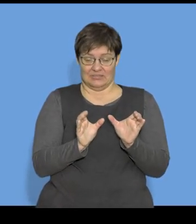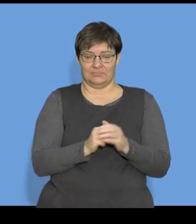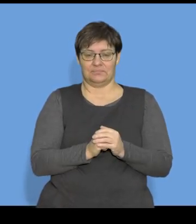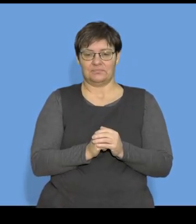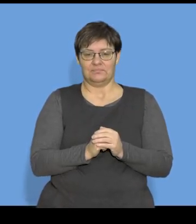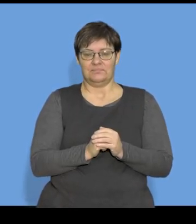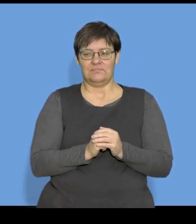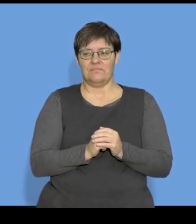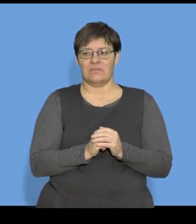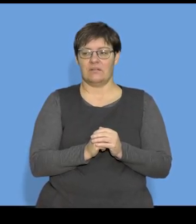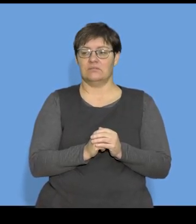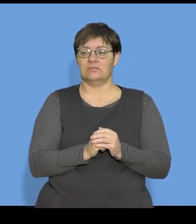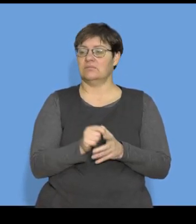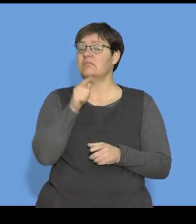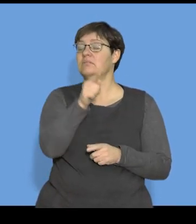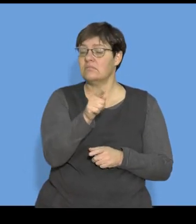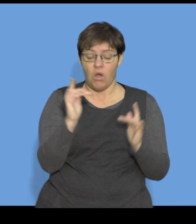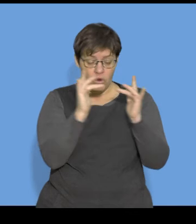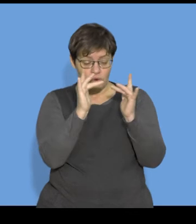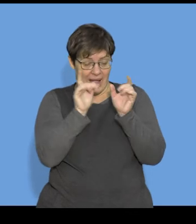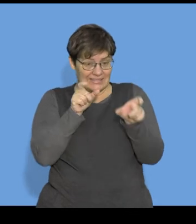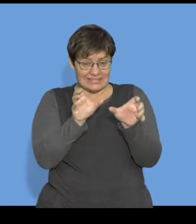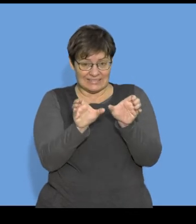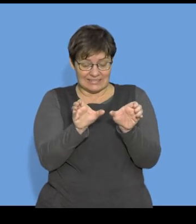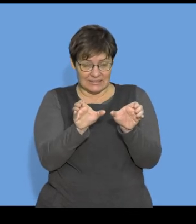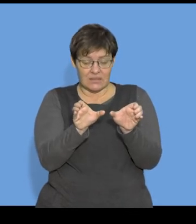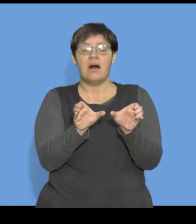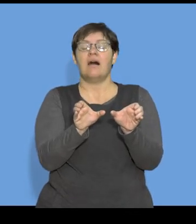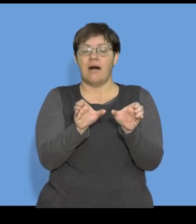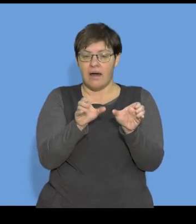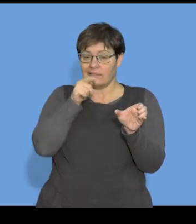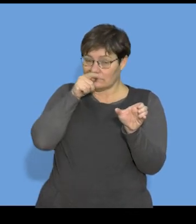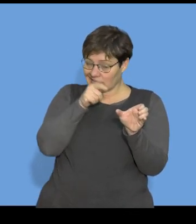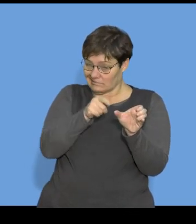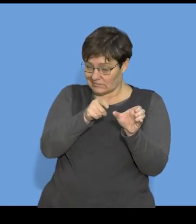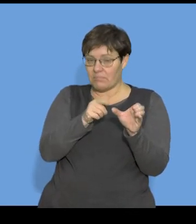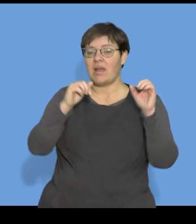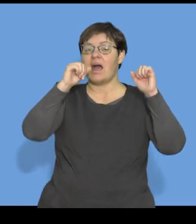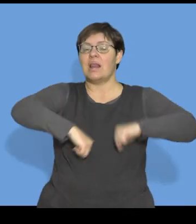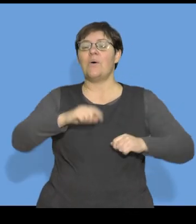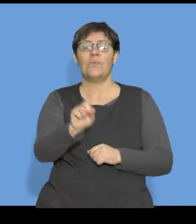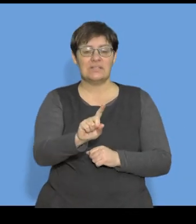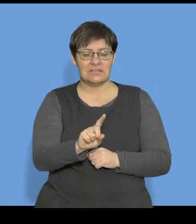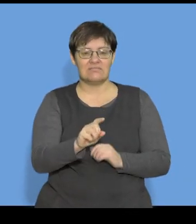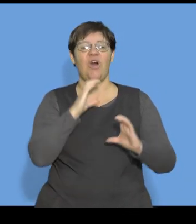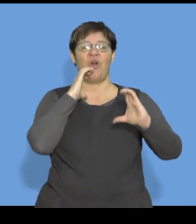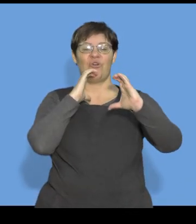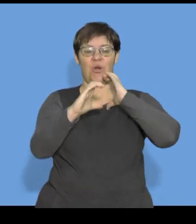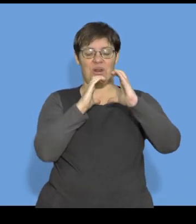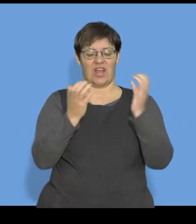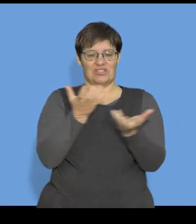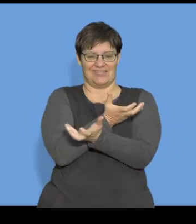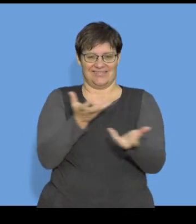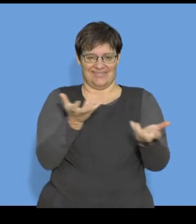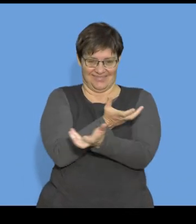right and the left hemisphere. Then when it connects the two hemispheres, it's there to allow what?